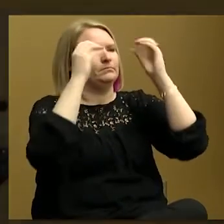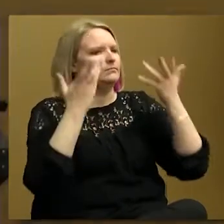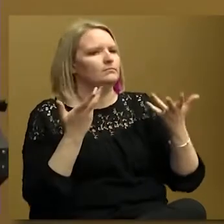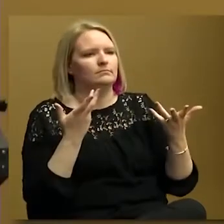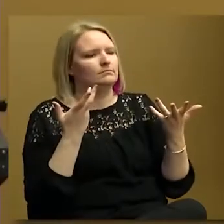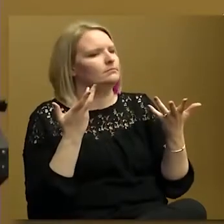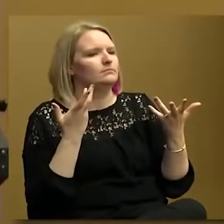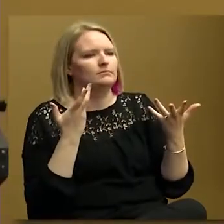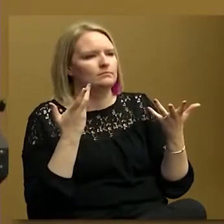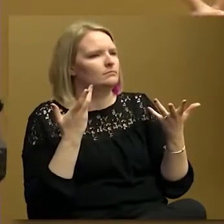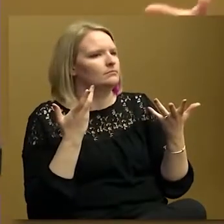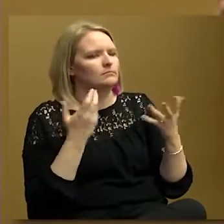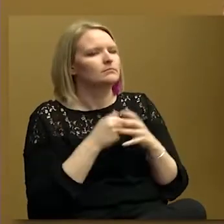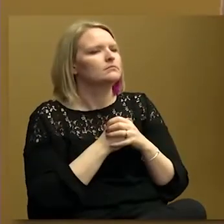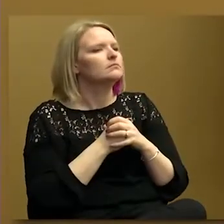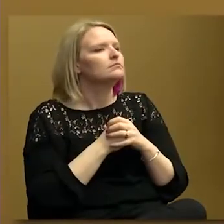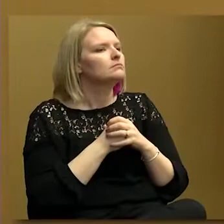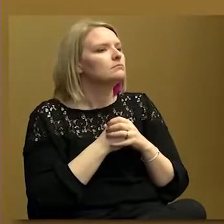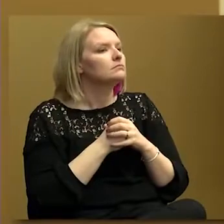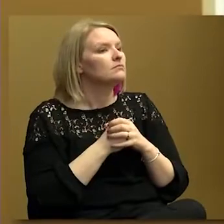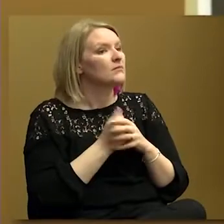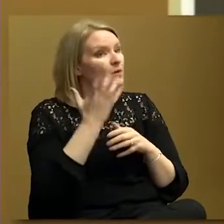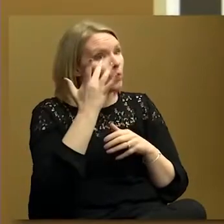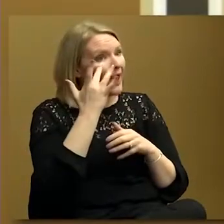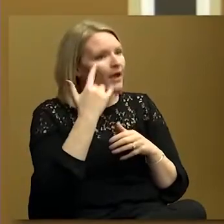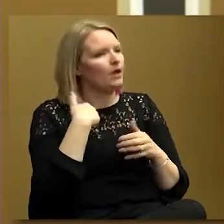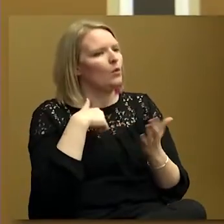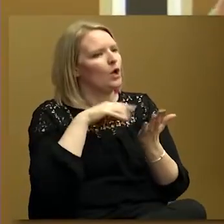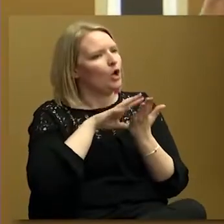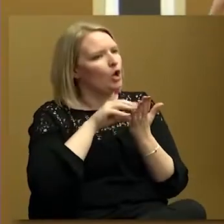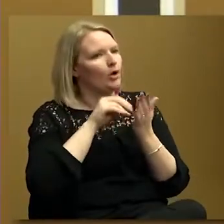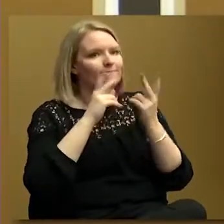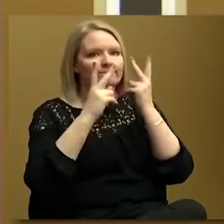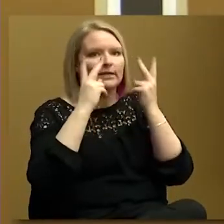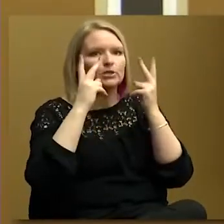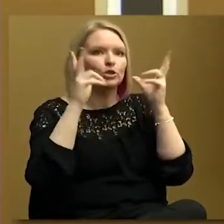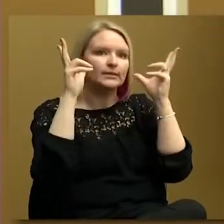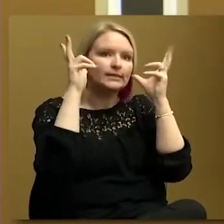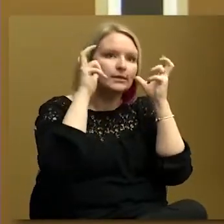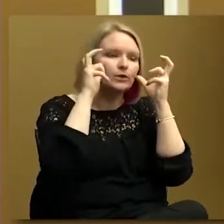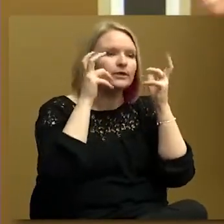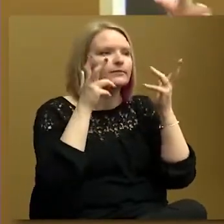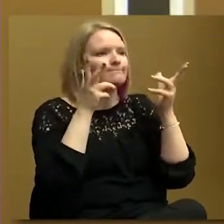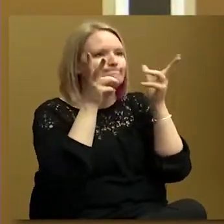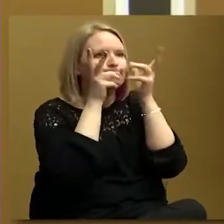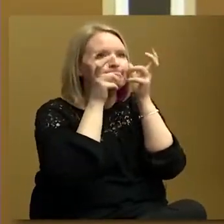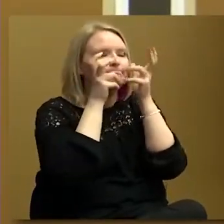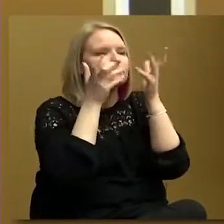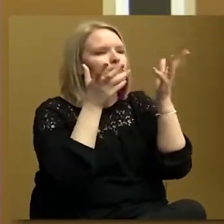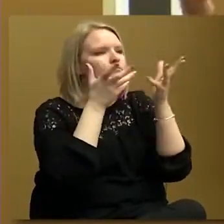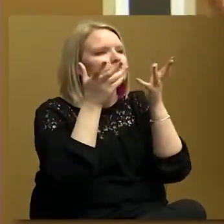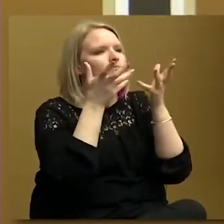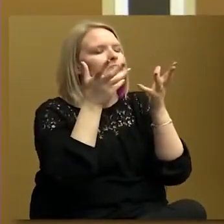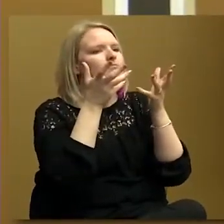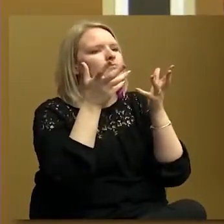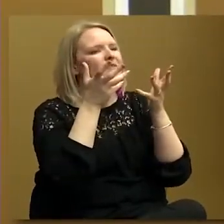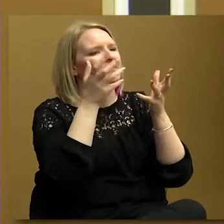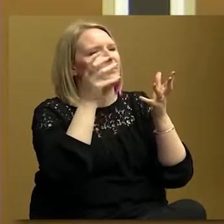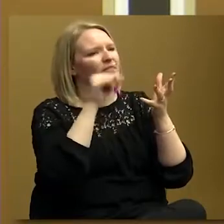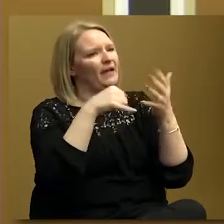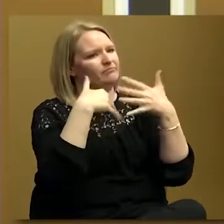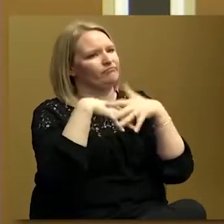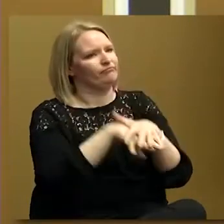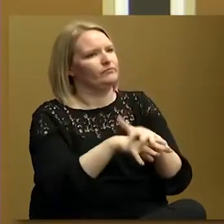right? Because we're learning it through our vision, through our hearing. All of those things are